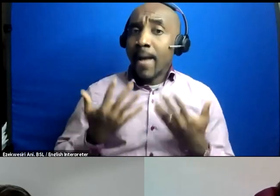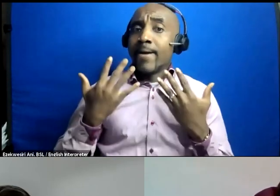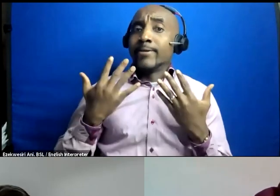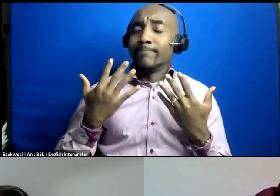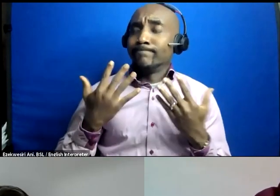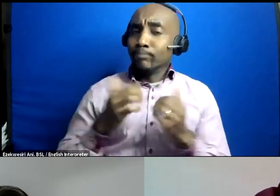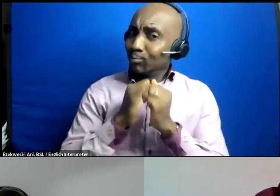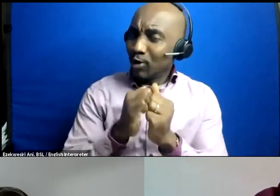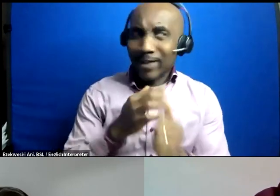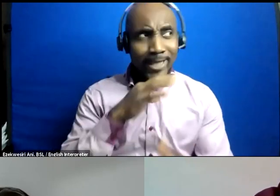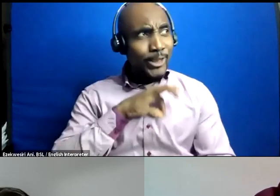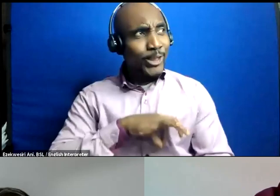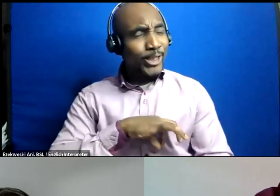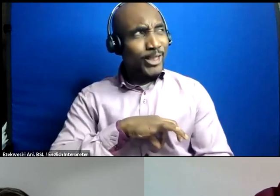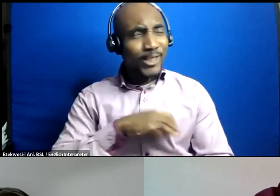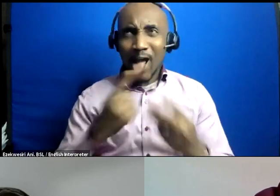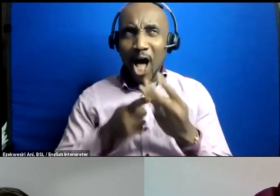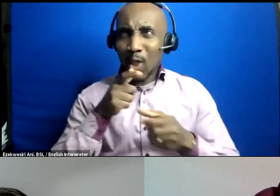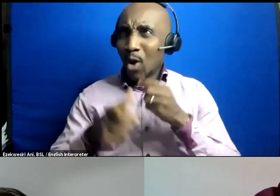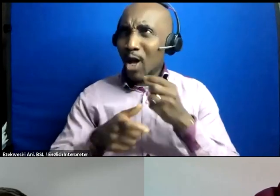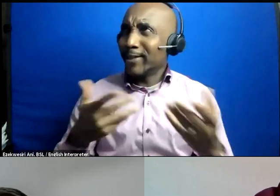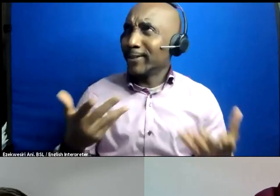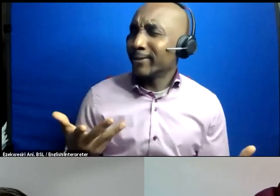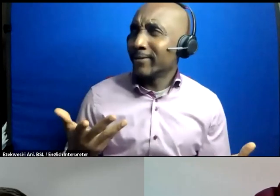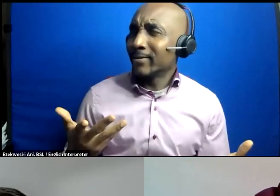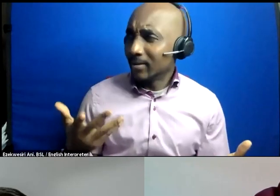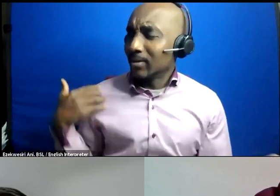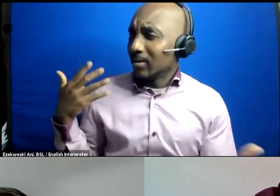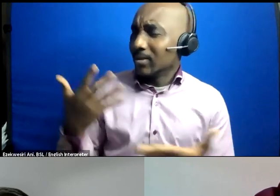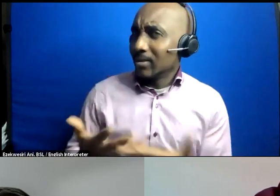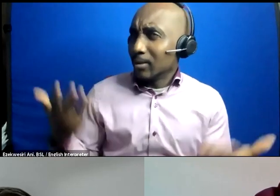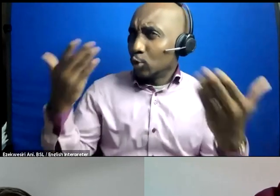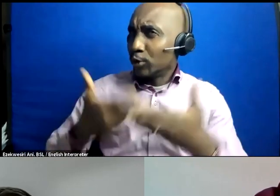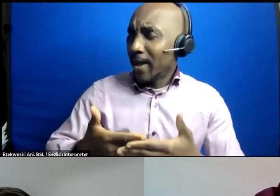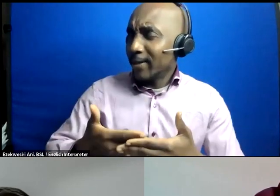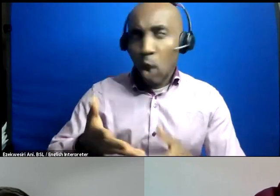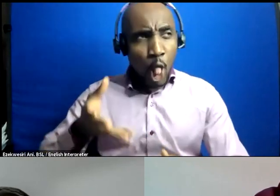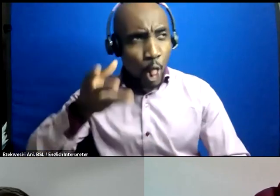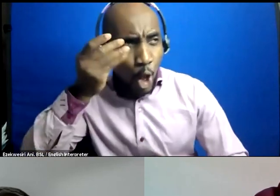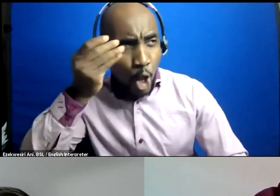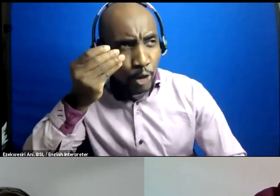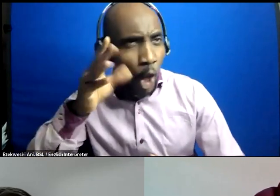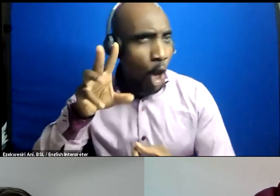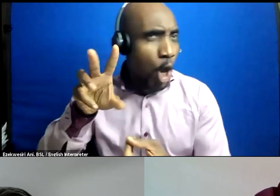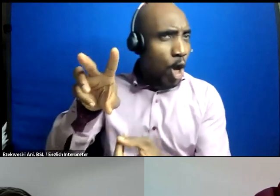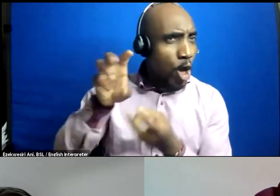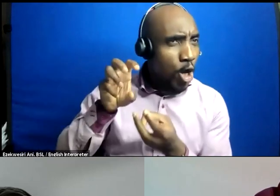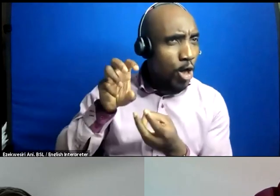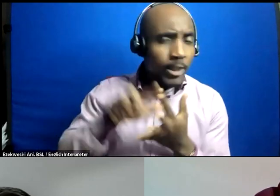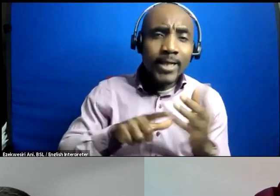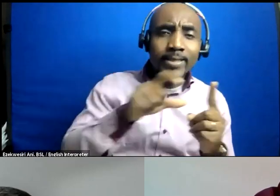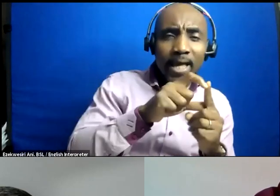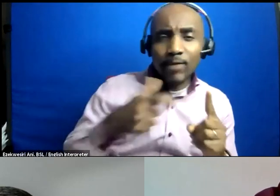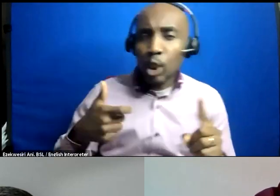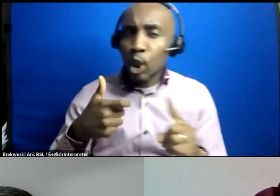other words that based on what I've learned or heard today. So thank you, David, and thank you, Kojo, so